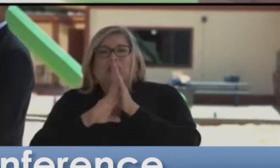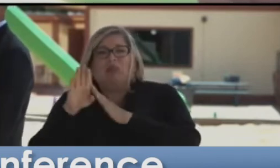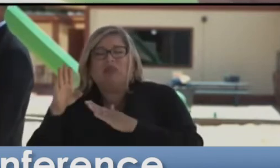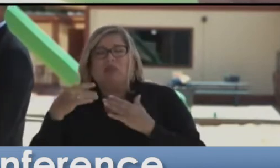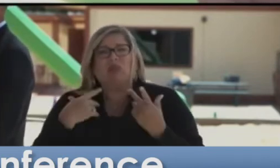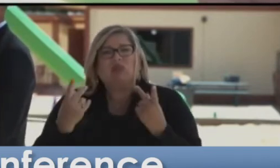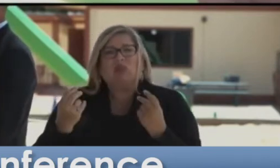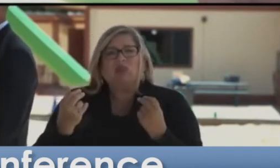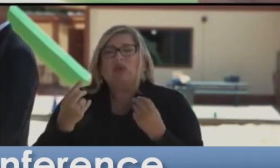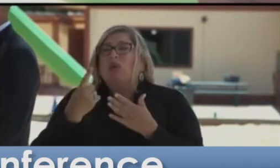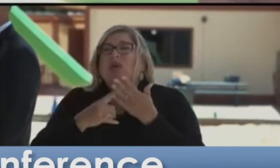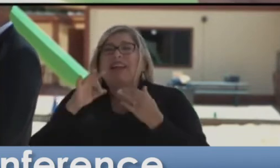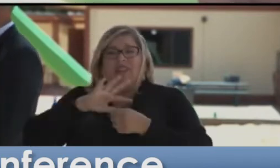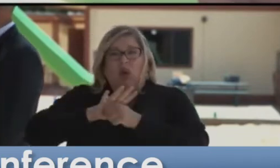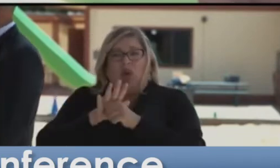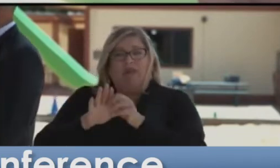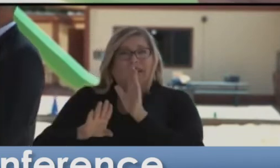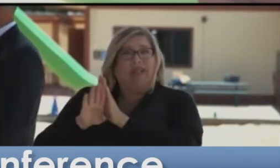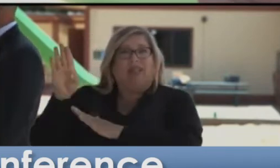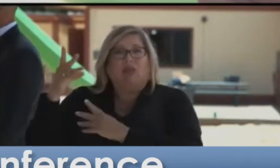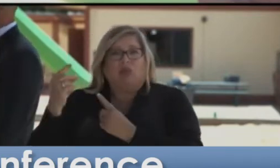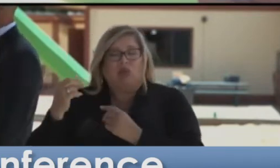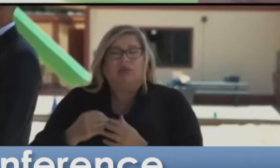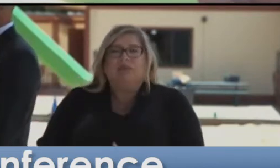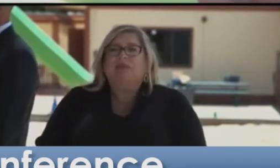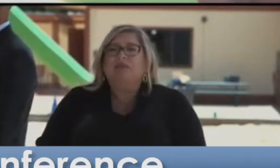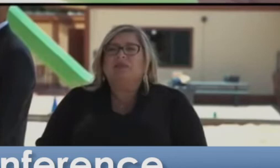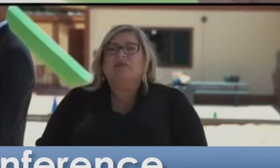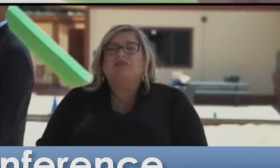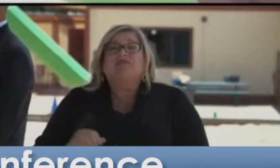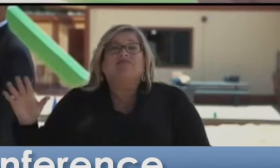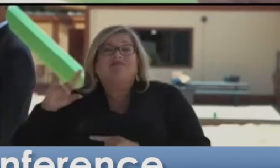rates going. We're at 1.1% positivity. We had